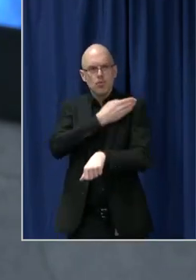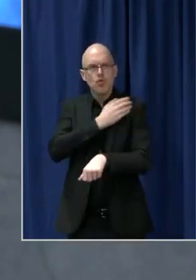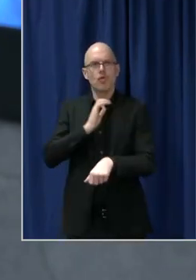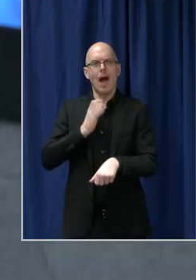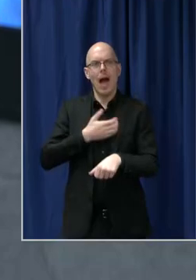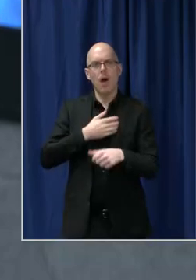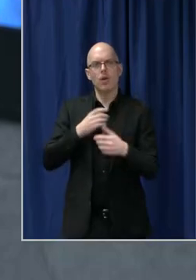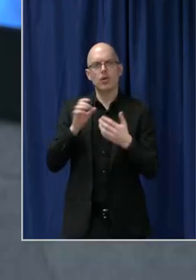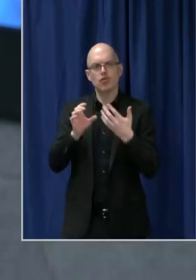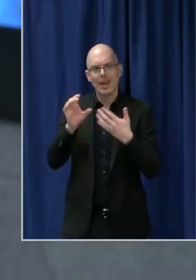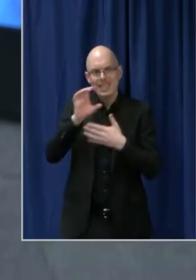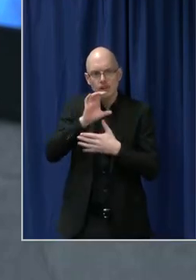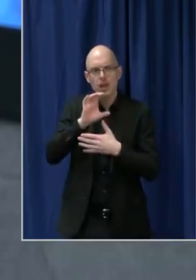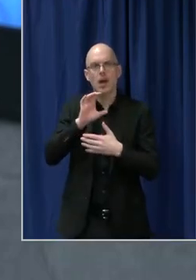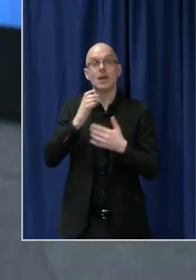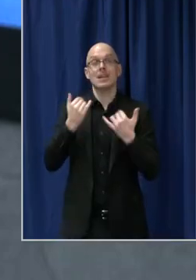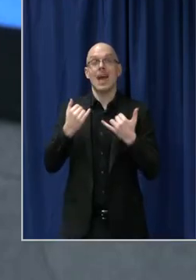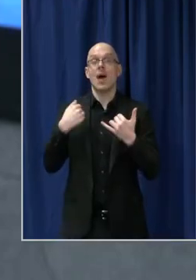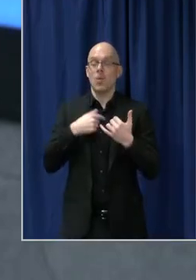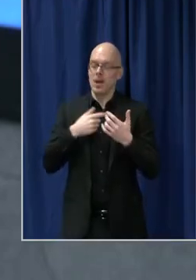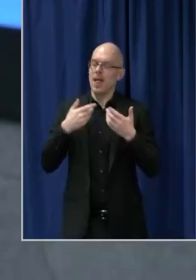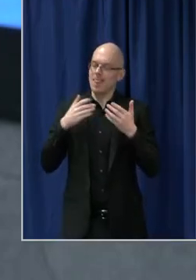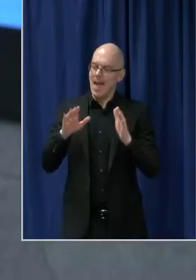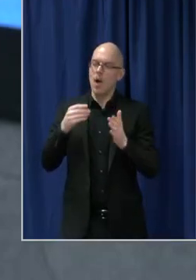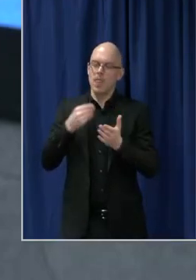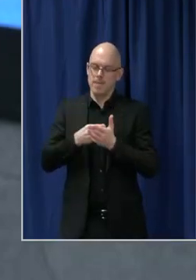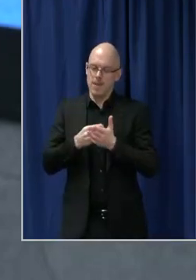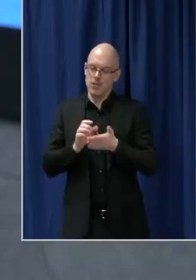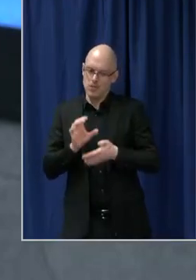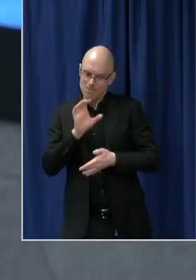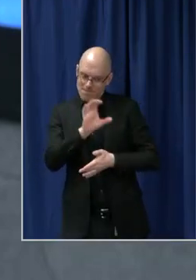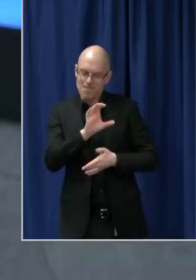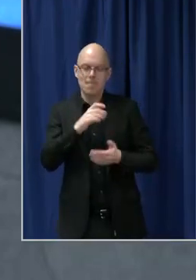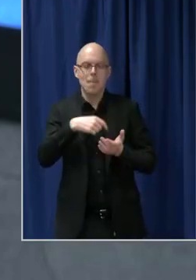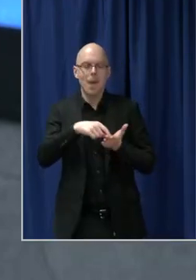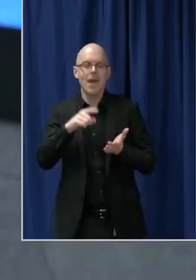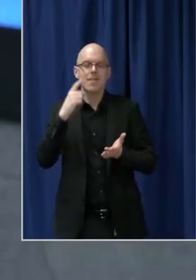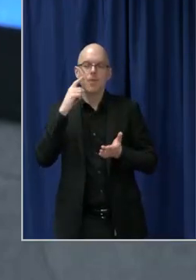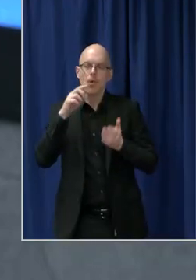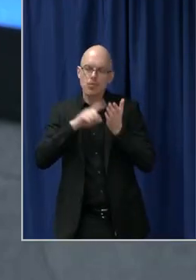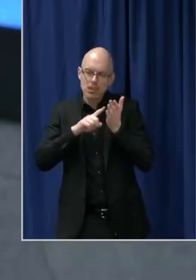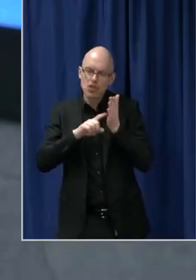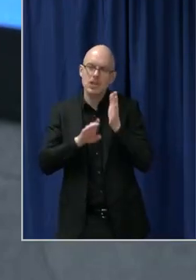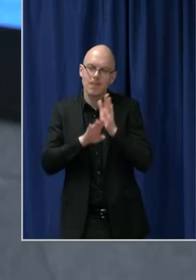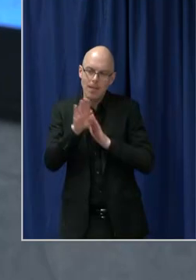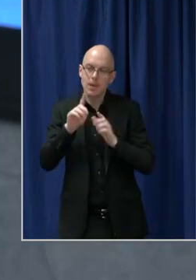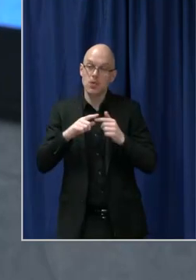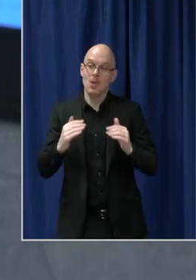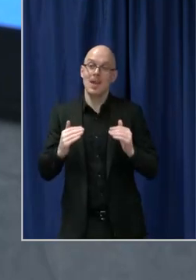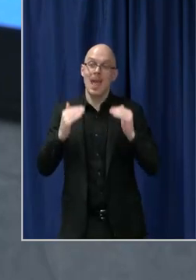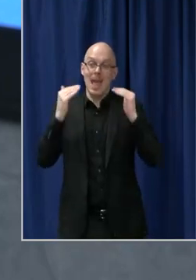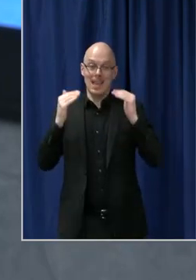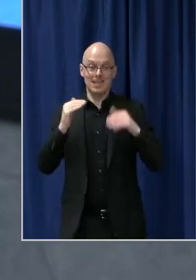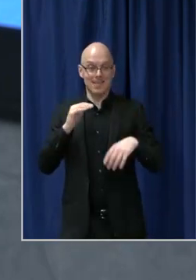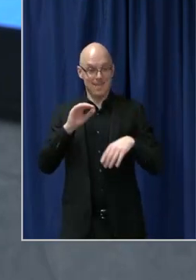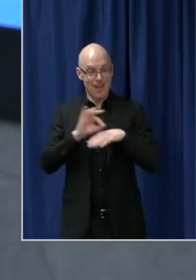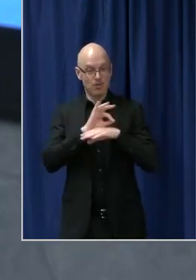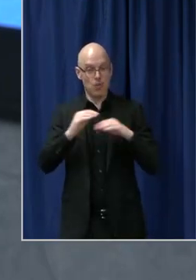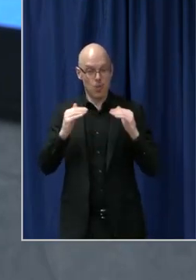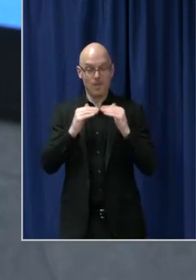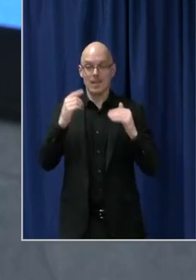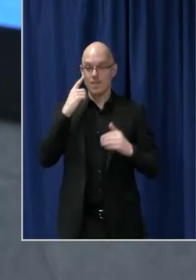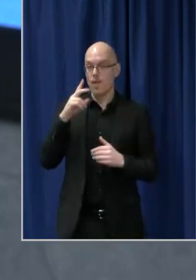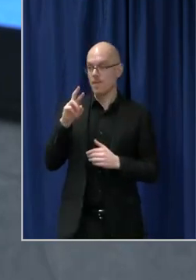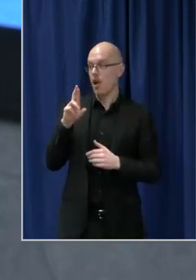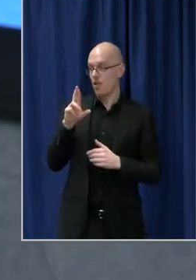fund to support reasonable costs of R&D to enhance the functional equivalency of VRS. I hope